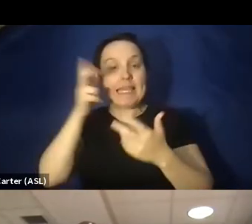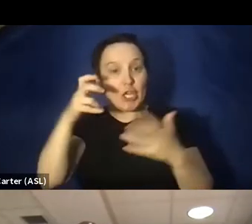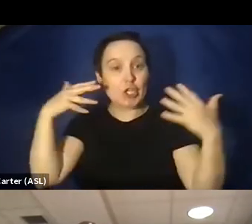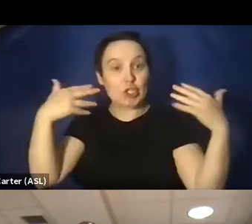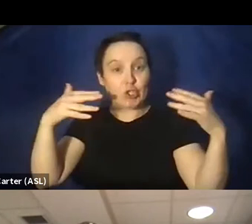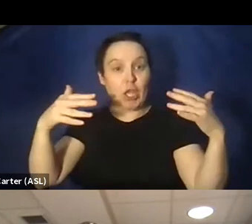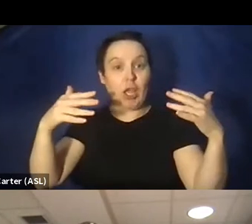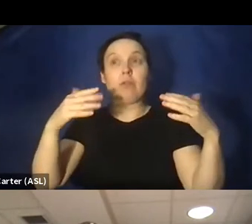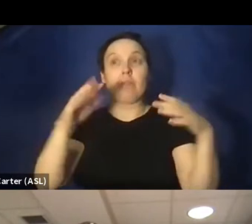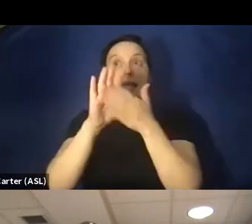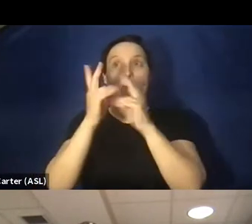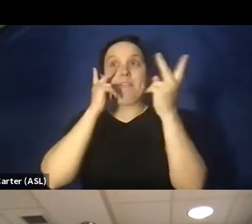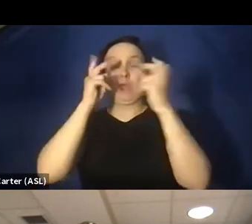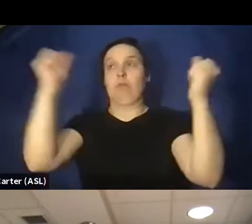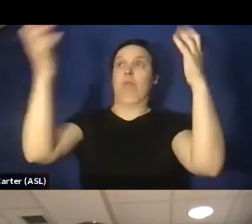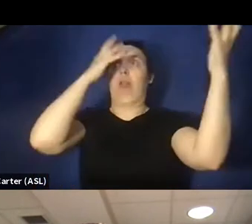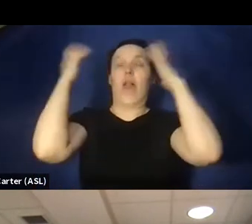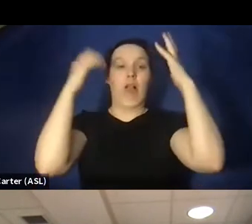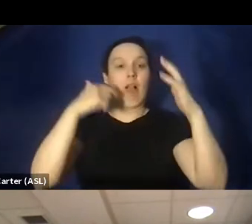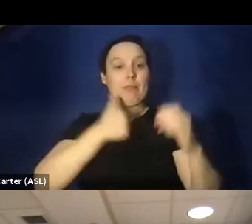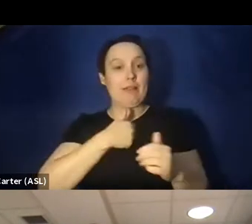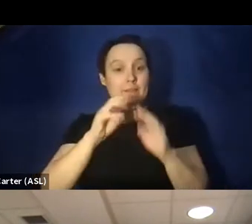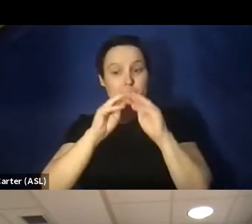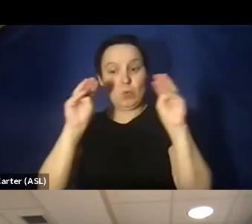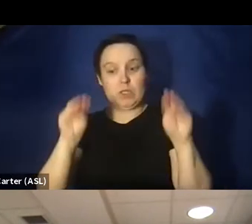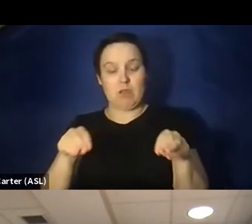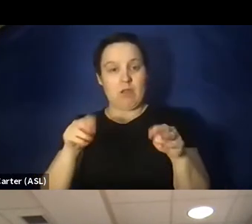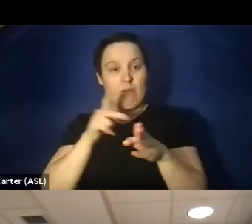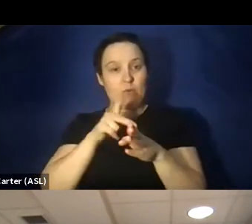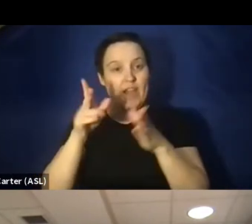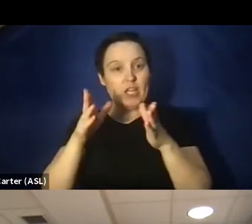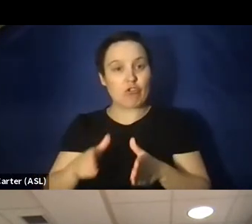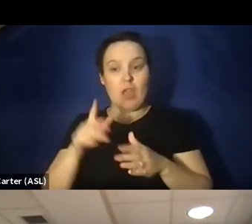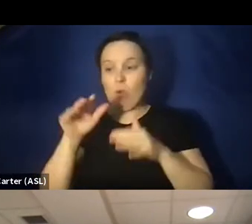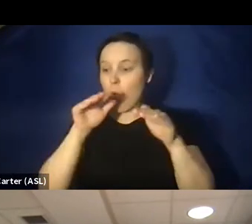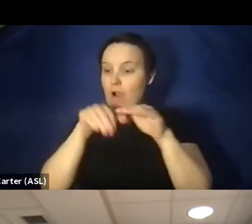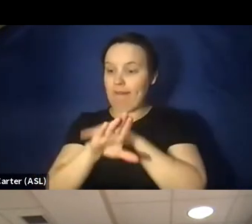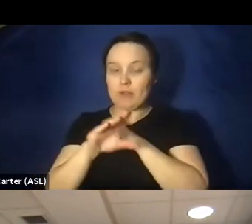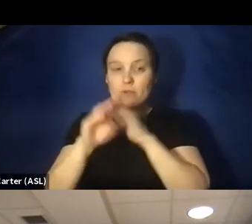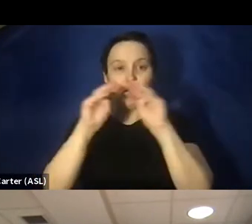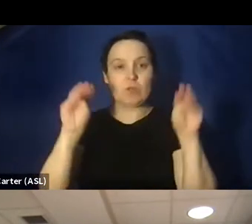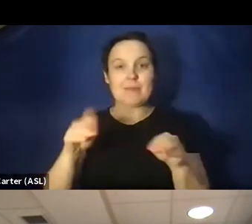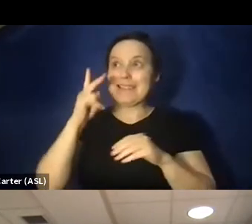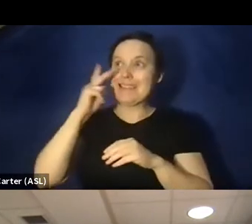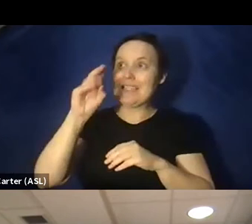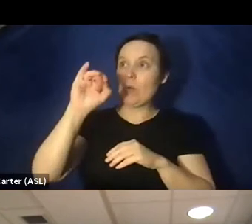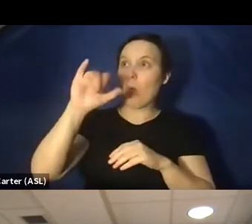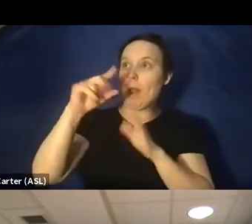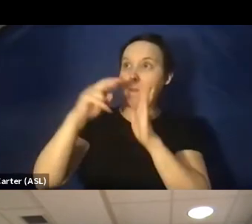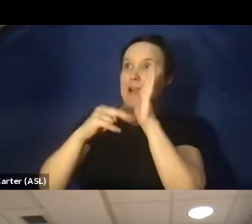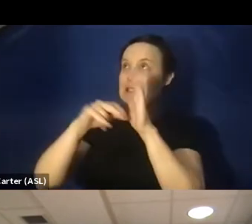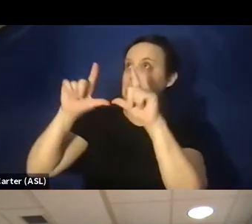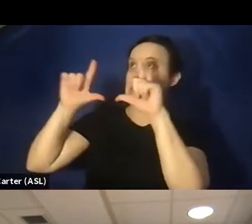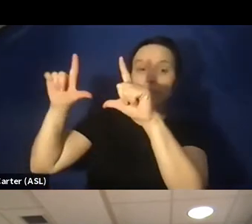museum professional, and I can tell you that when I walk into museums, I can see the oil paintings up on the wall, but I'm also navigating